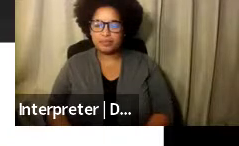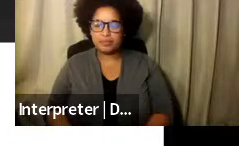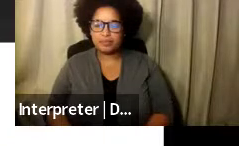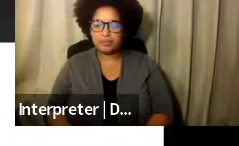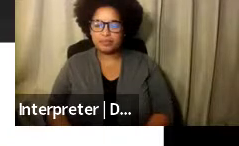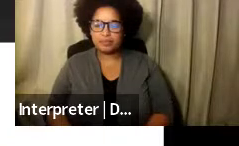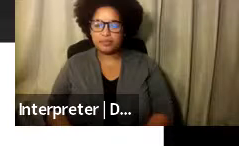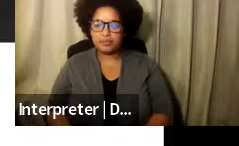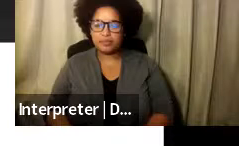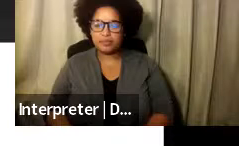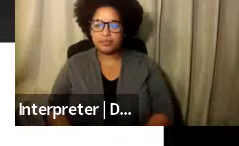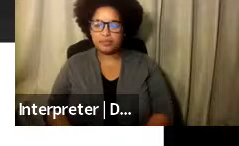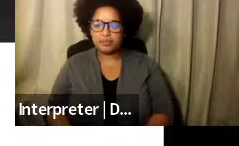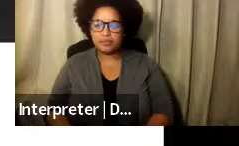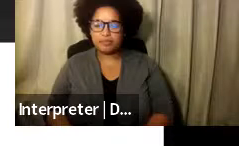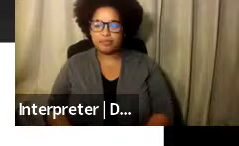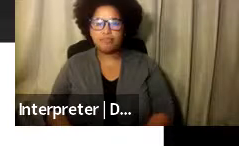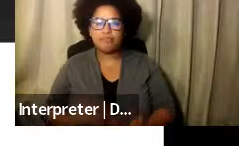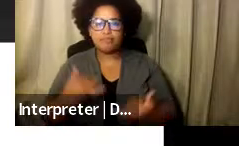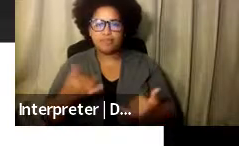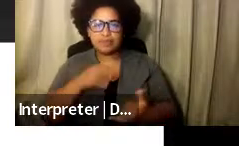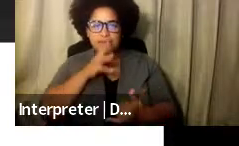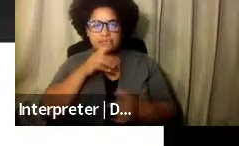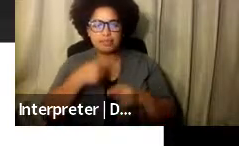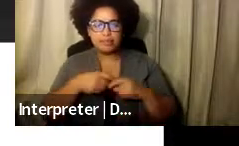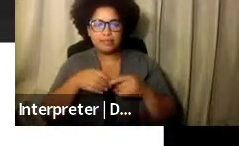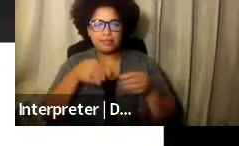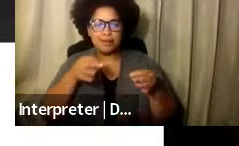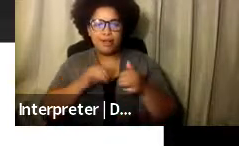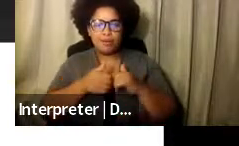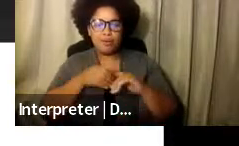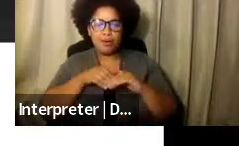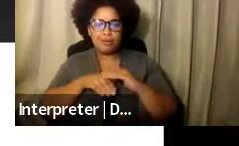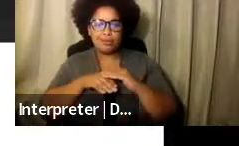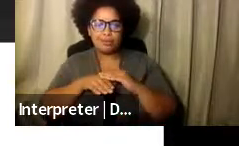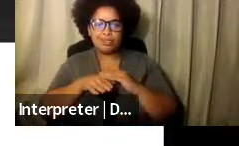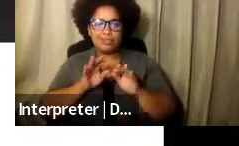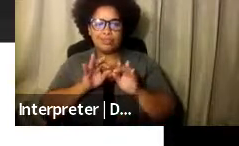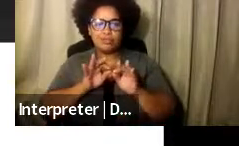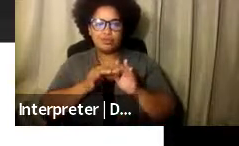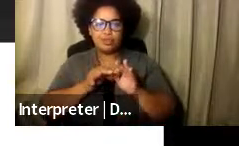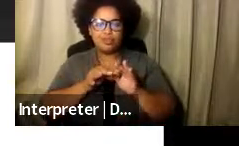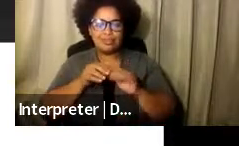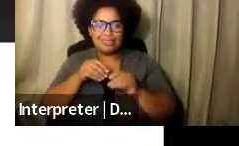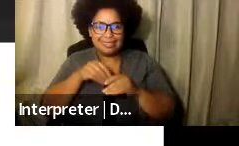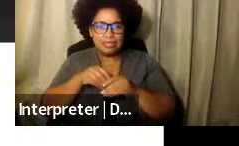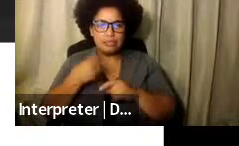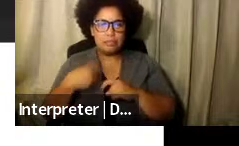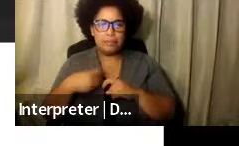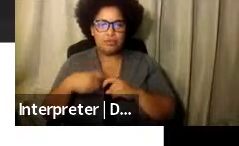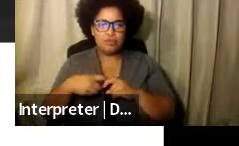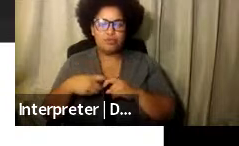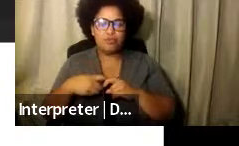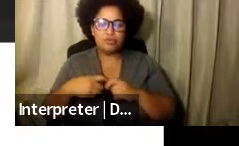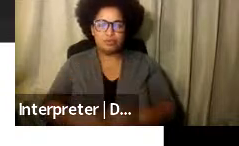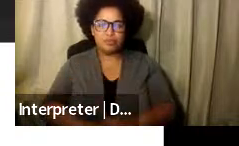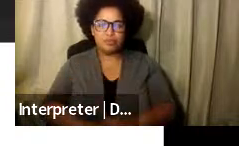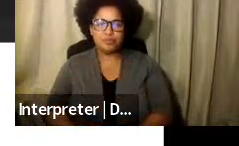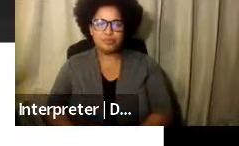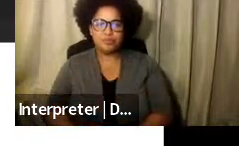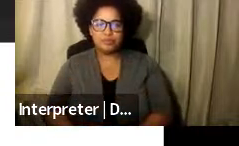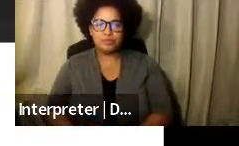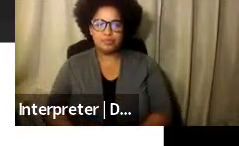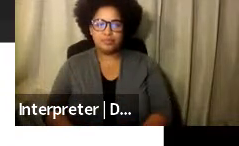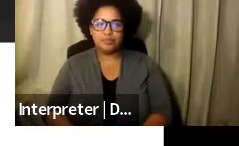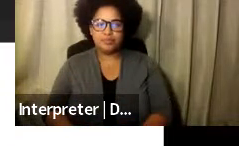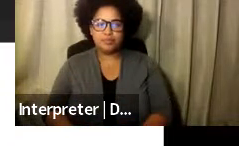de Servicios de Cuidado de la Salud del Condado de Alameda. Para las personas que necesitan interpretación en español, por favor, cerciórese de hacerle un